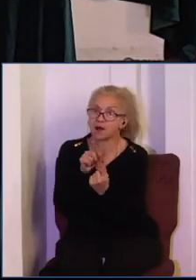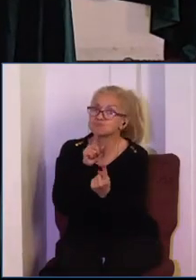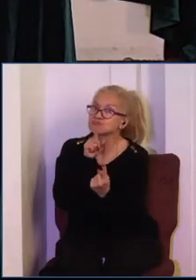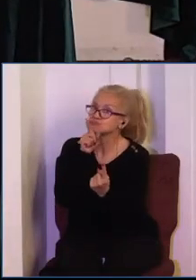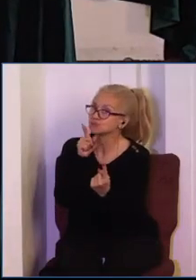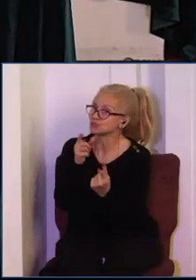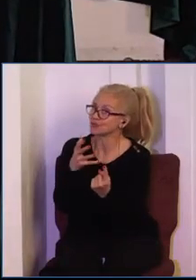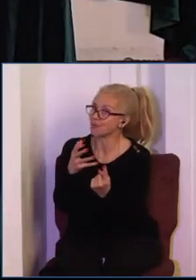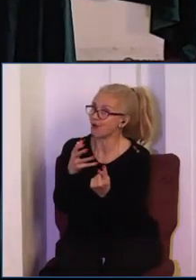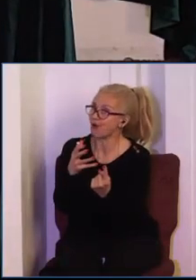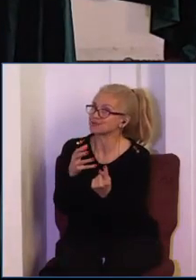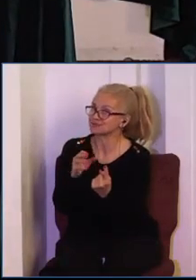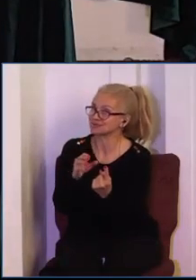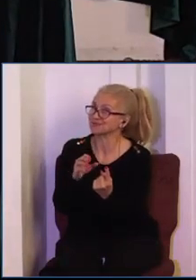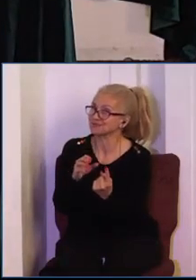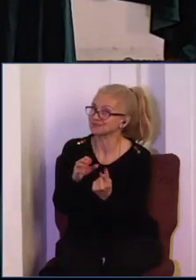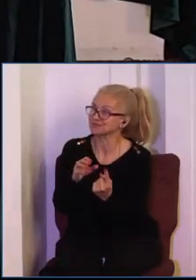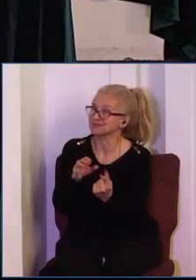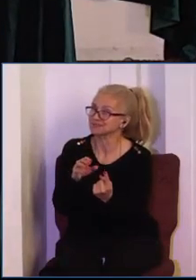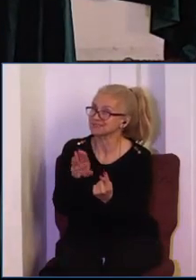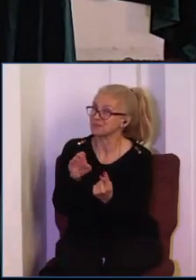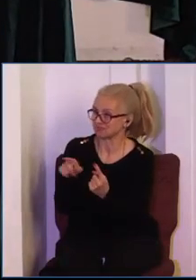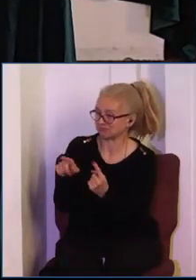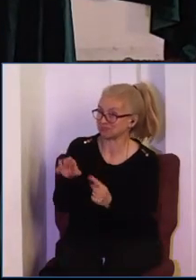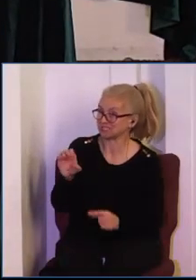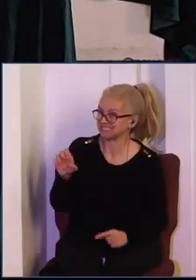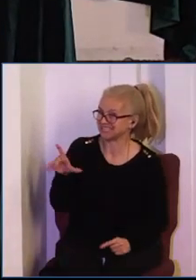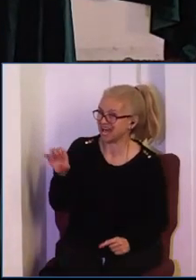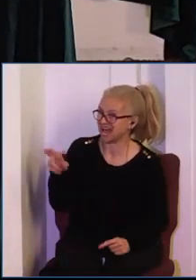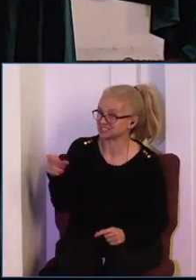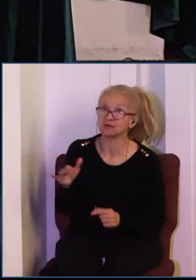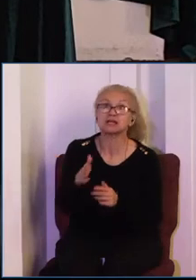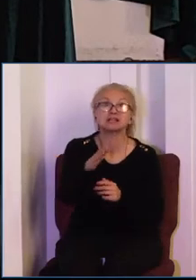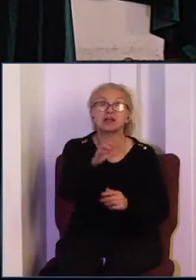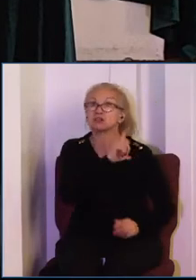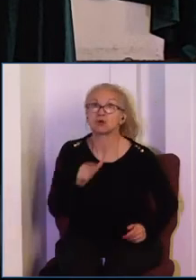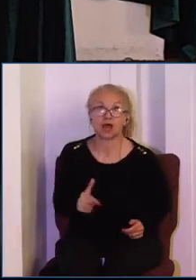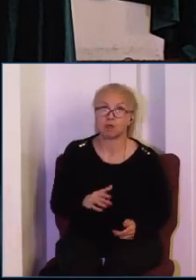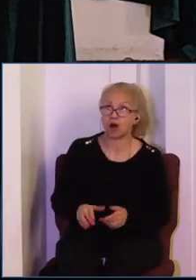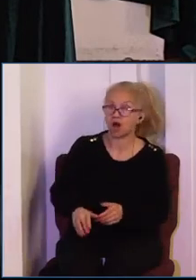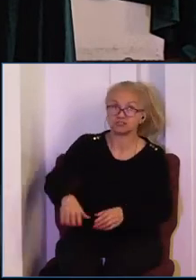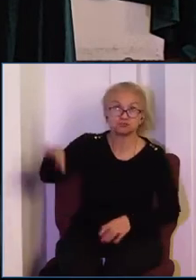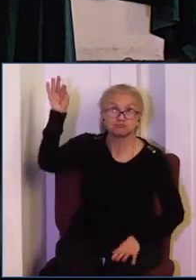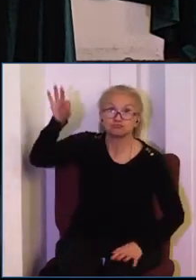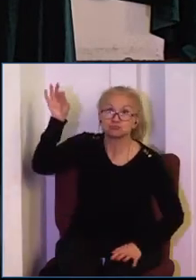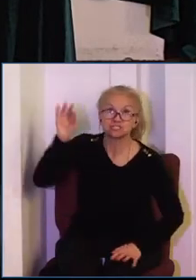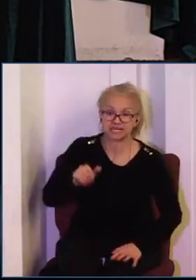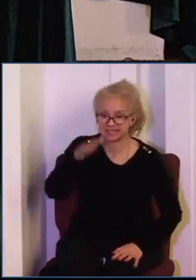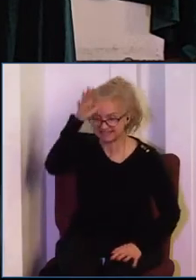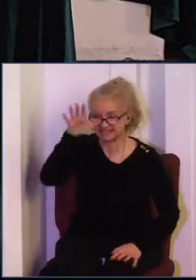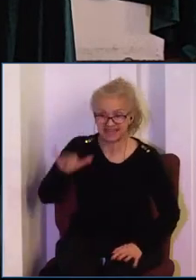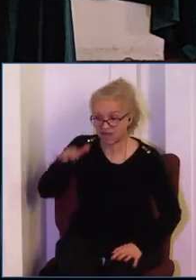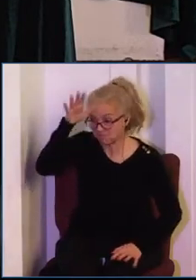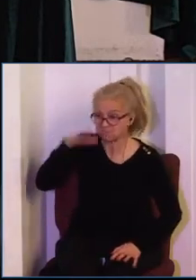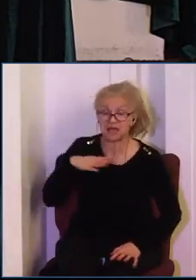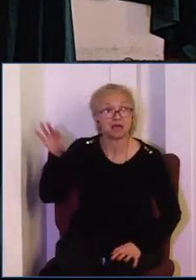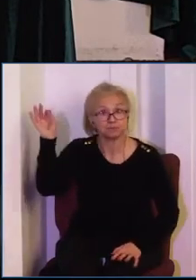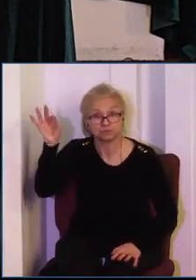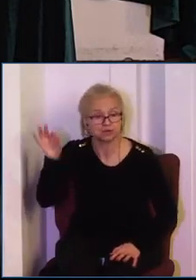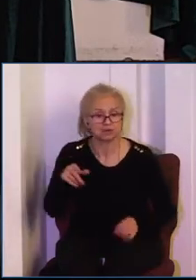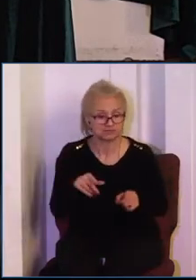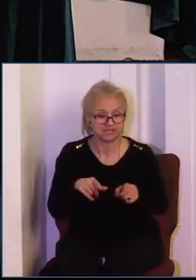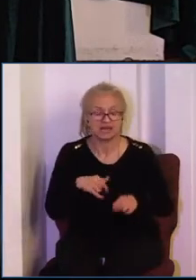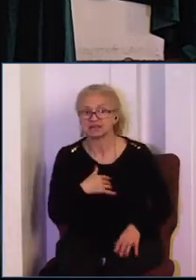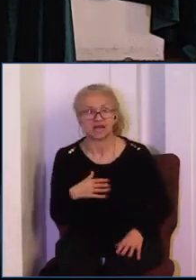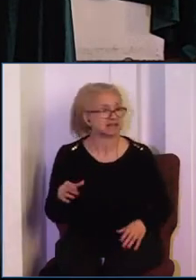did want to be Elisha. I was like, oh my goodness, Lord, I want to preach like that man preaches. I want to feel the power of